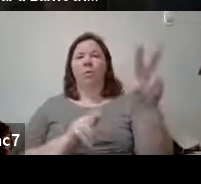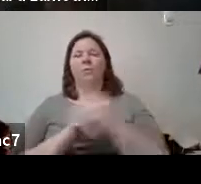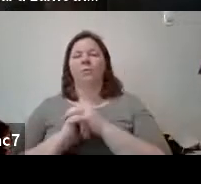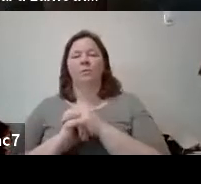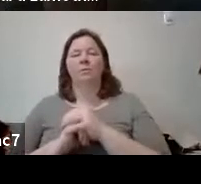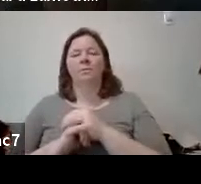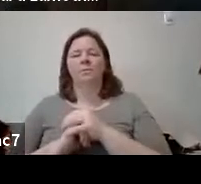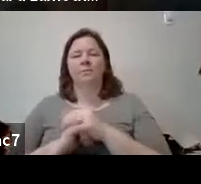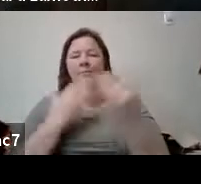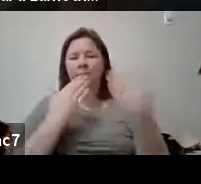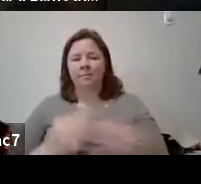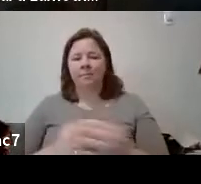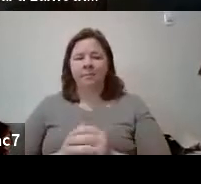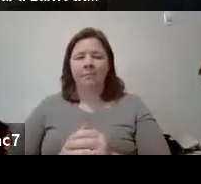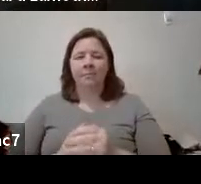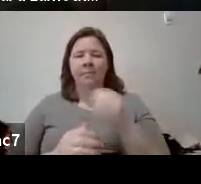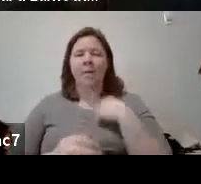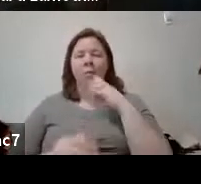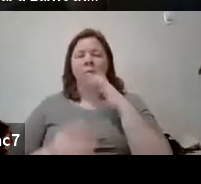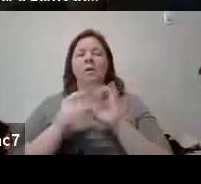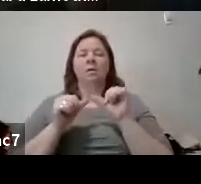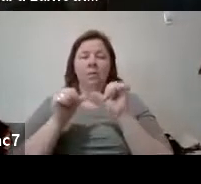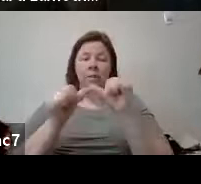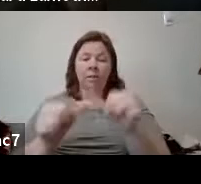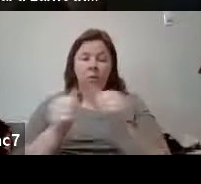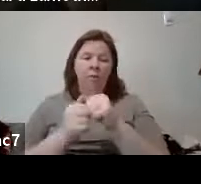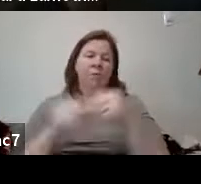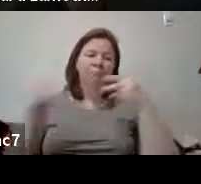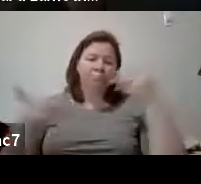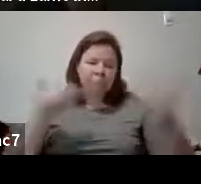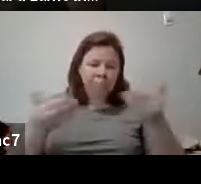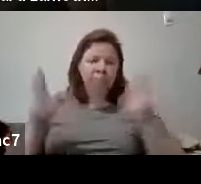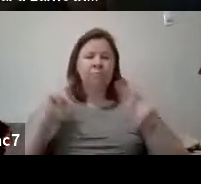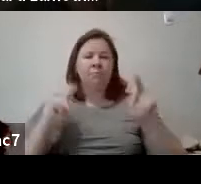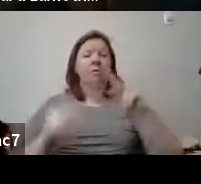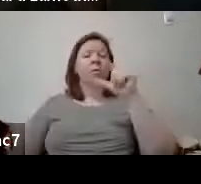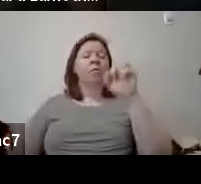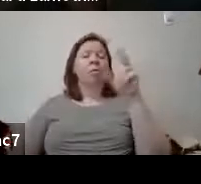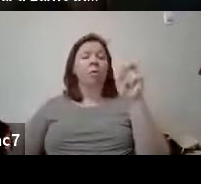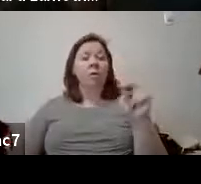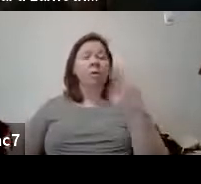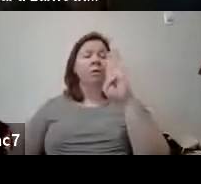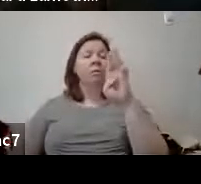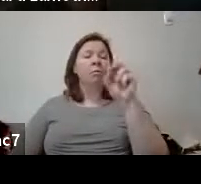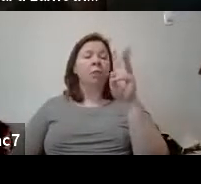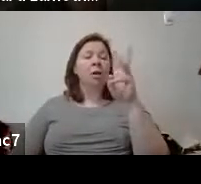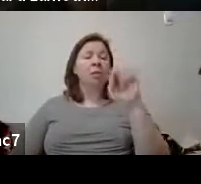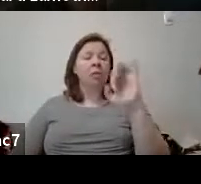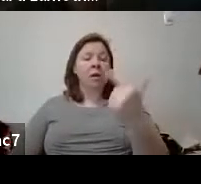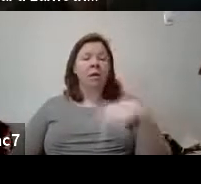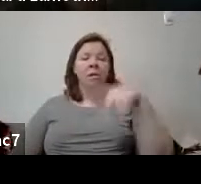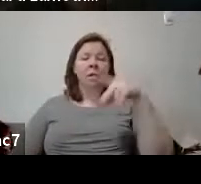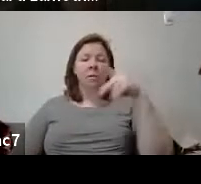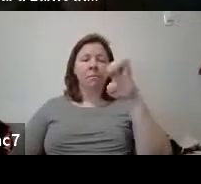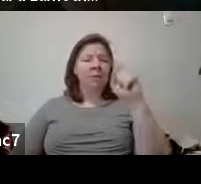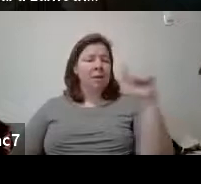it. Awesome. I'm going to carry on. And right, we have Gordon Browning. Then Peter Scarp,